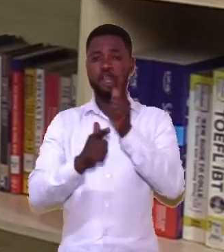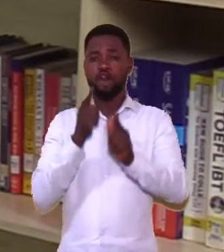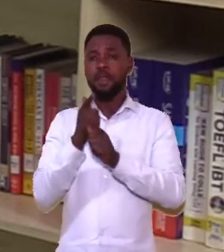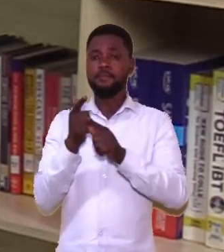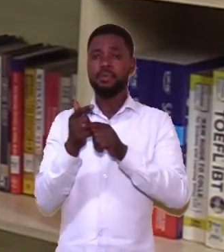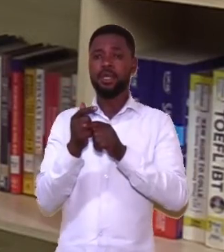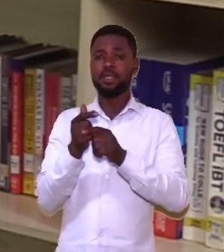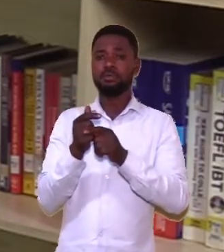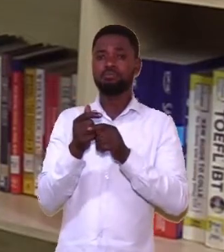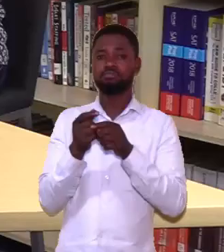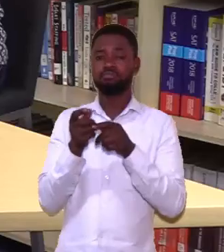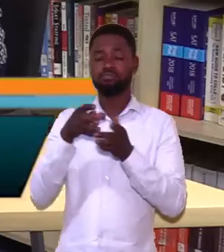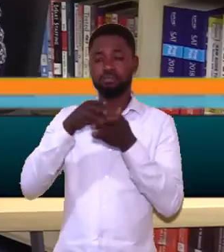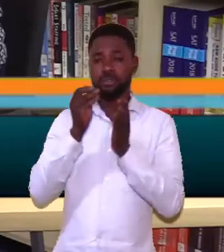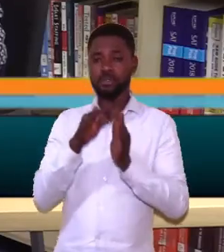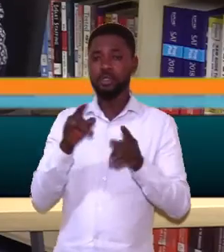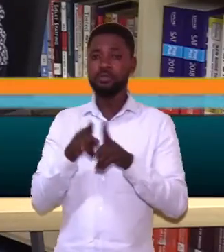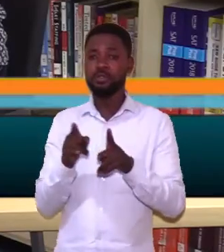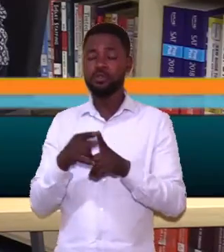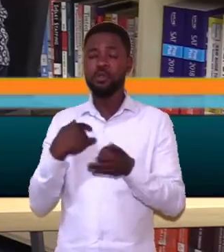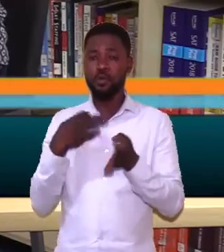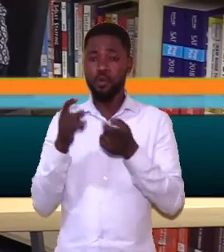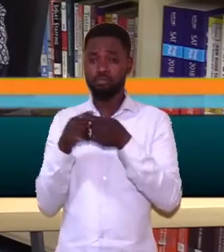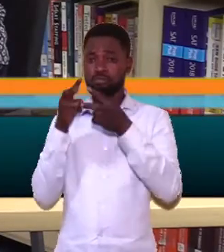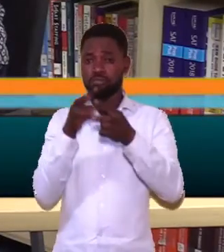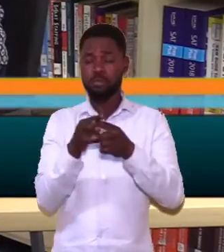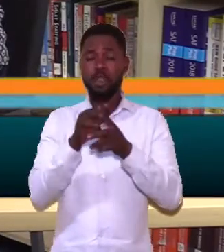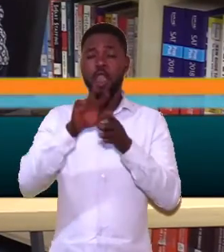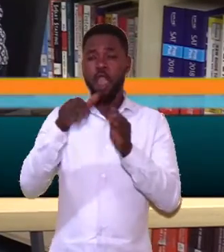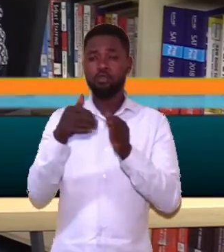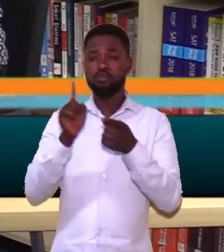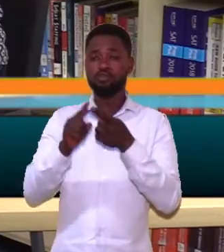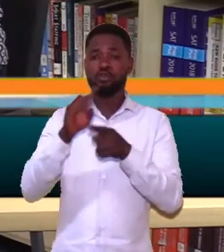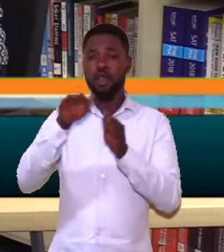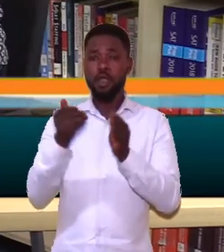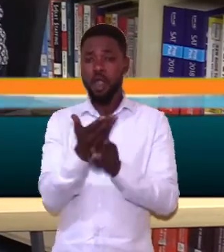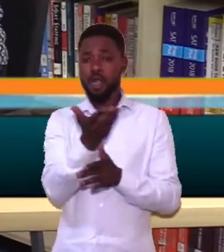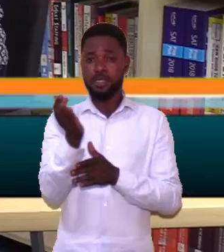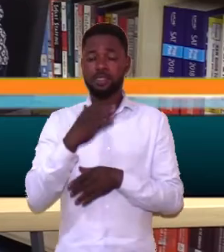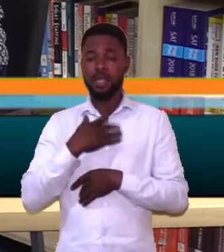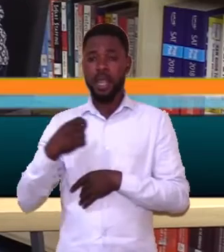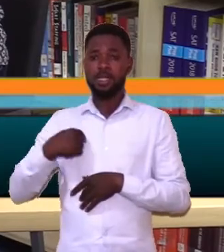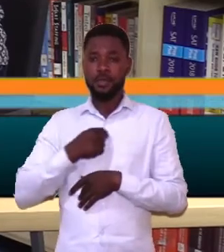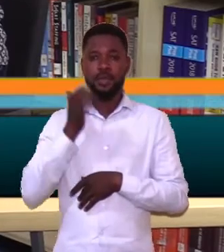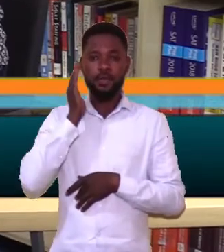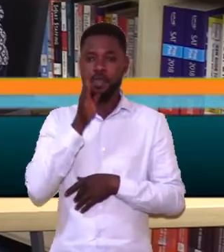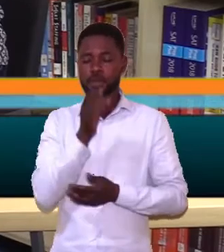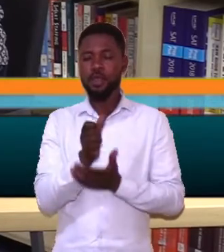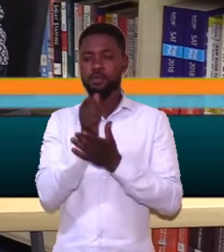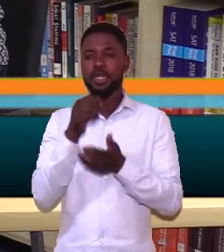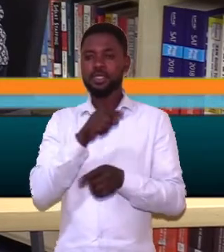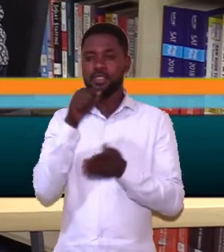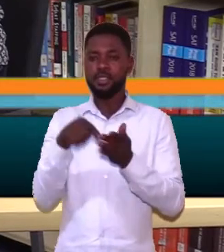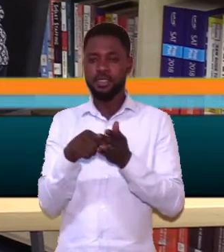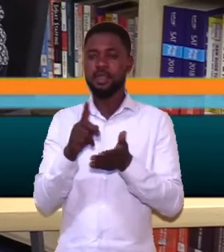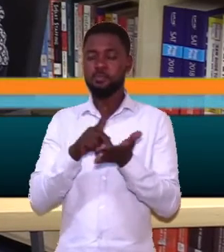stage with other students across the world. Fantastic. That's awesome. Thank you. And so we're looking forward to all this, and that will be